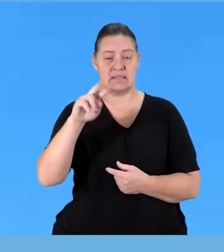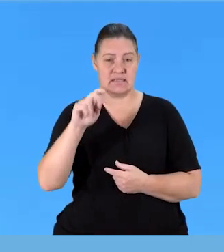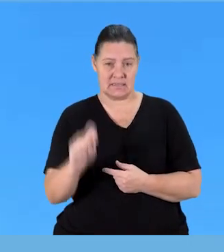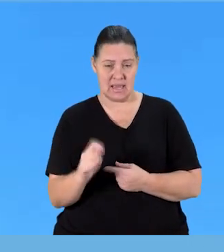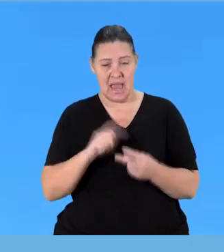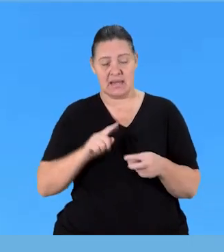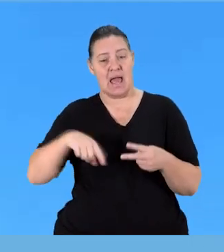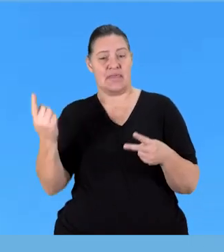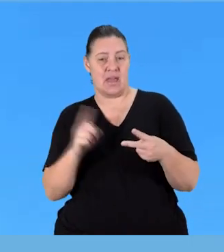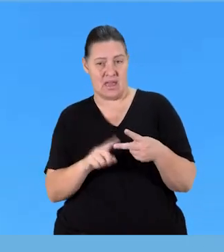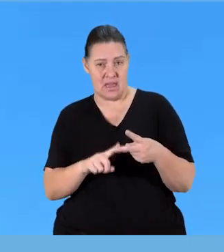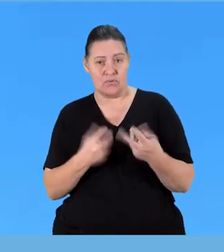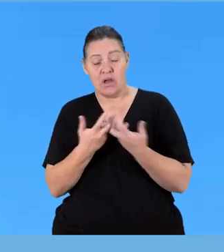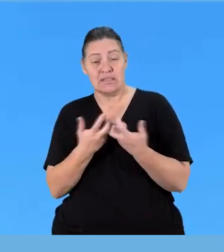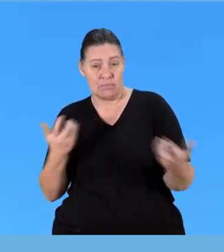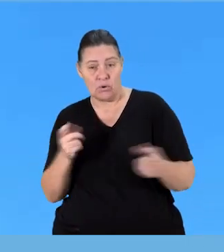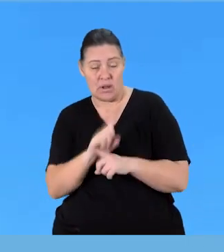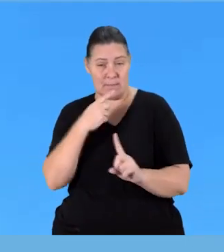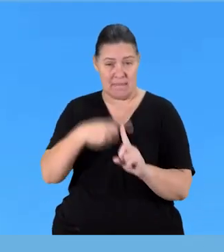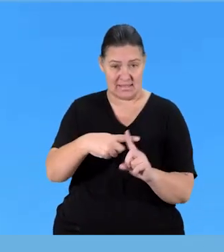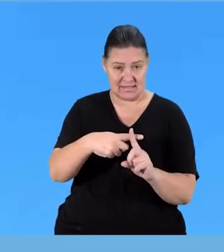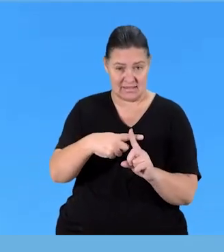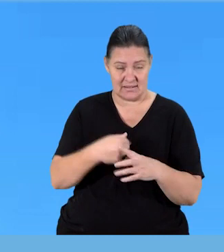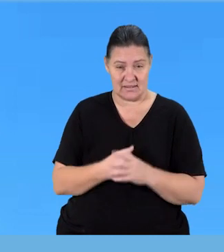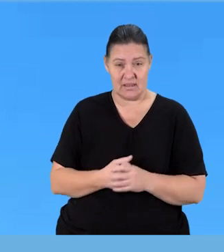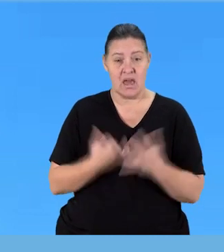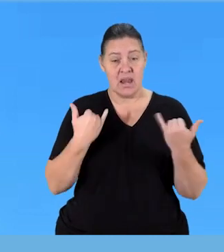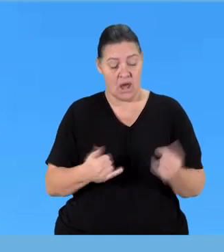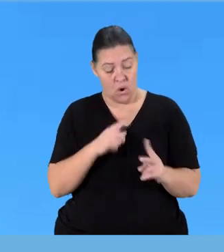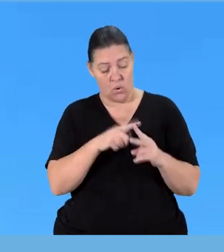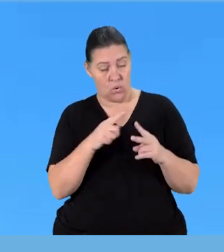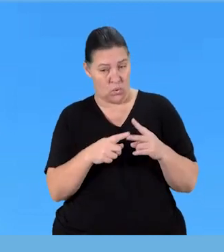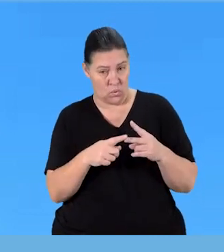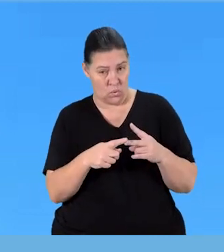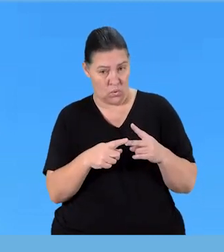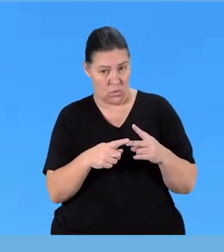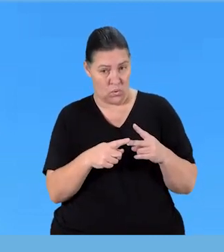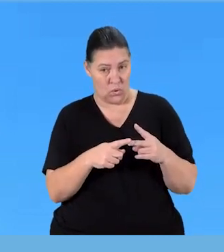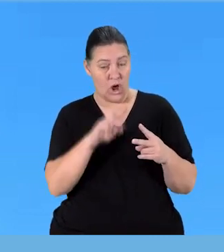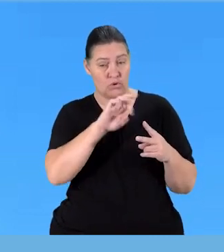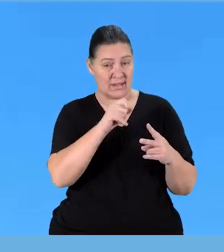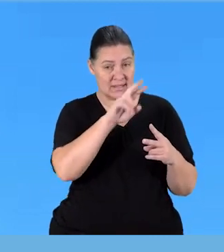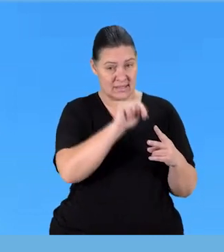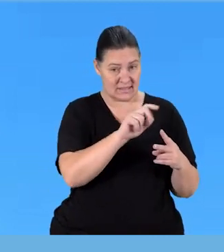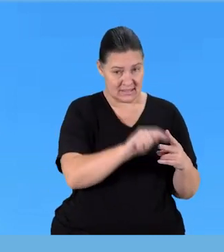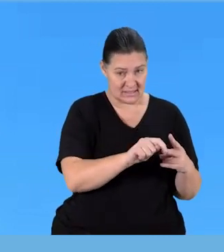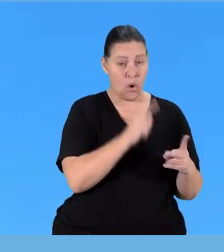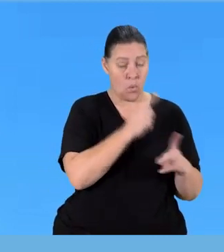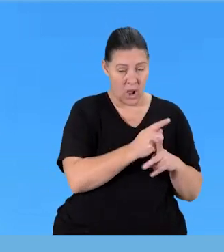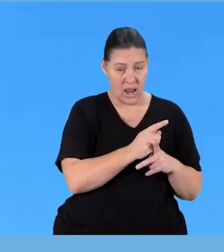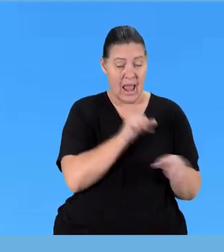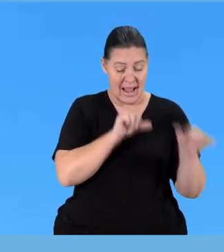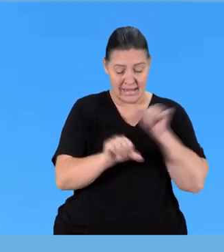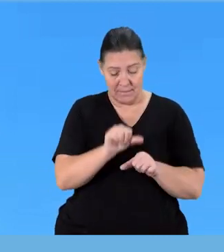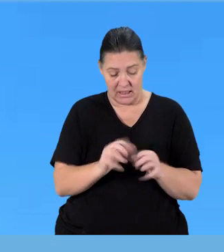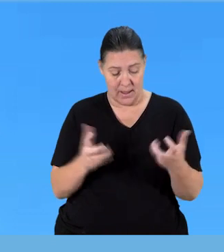reactant and another one. Remember, they are separated by a plus sign. Now, these two reactants, they are going to